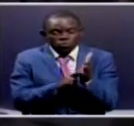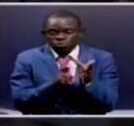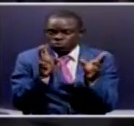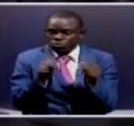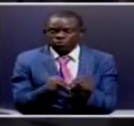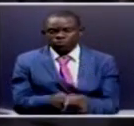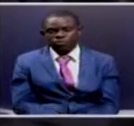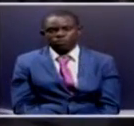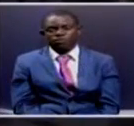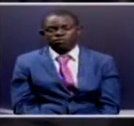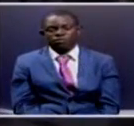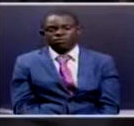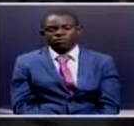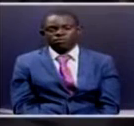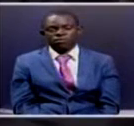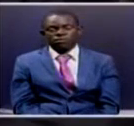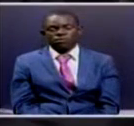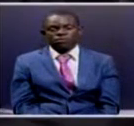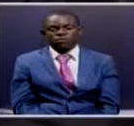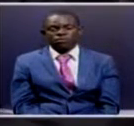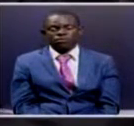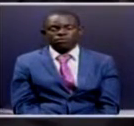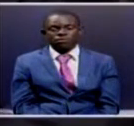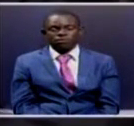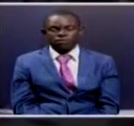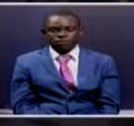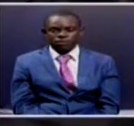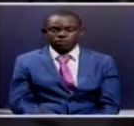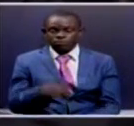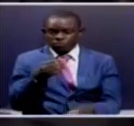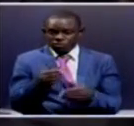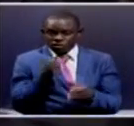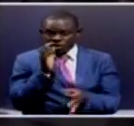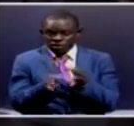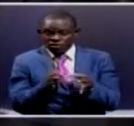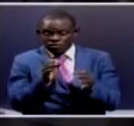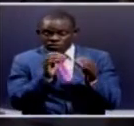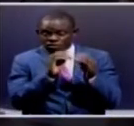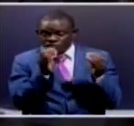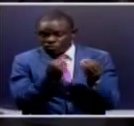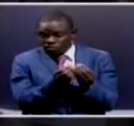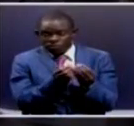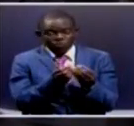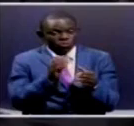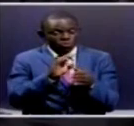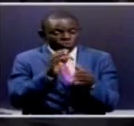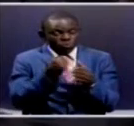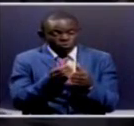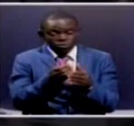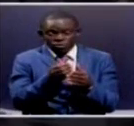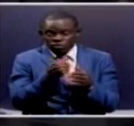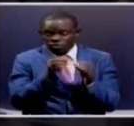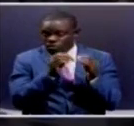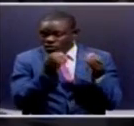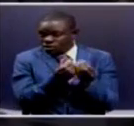itself, that particular rule in that club or in that NGO or in that political party would become unconstitutional, because